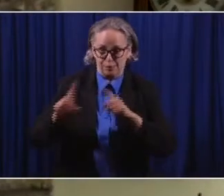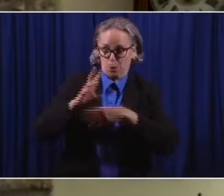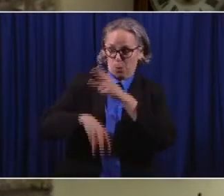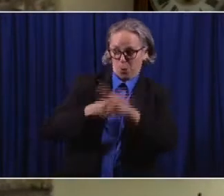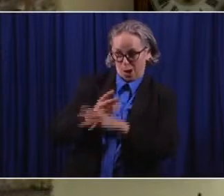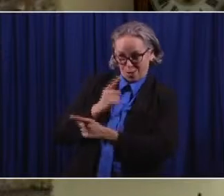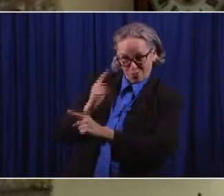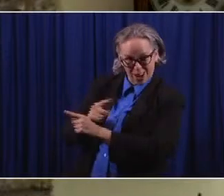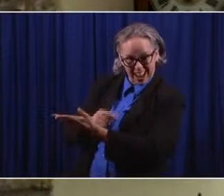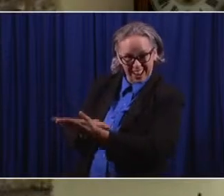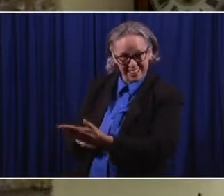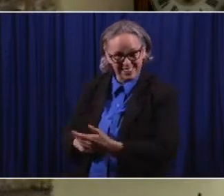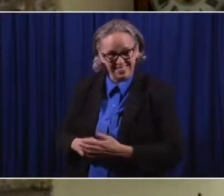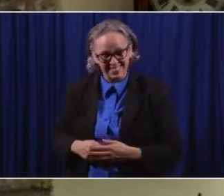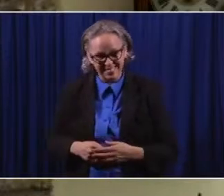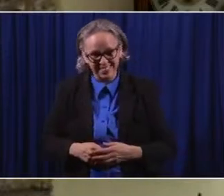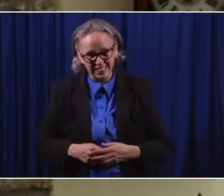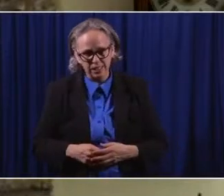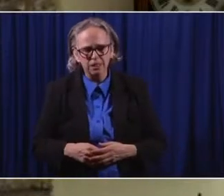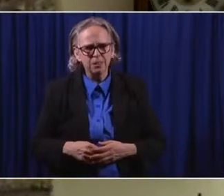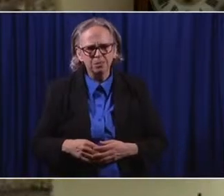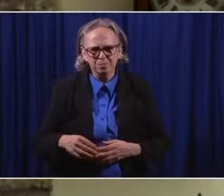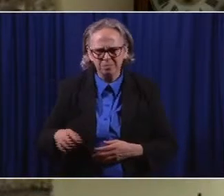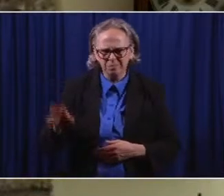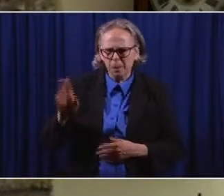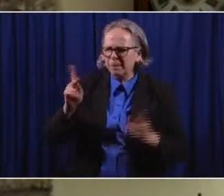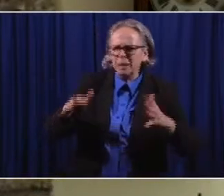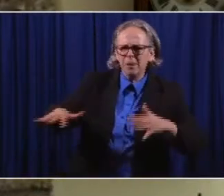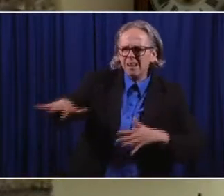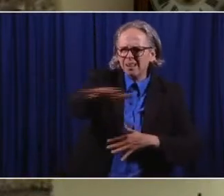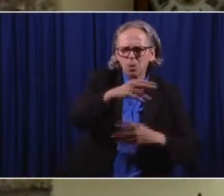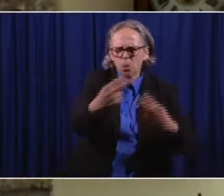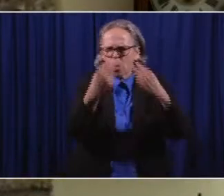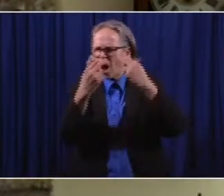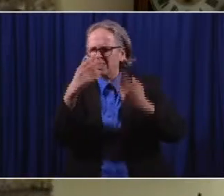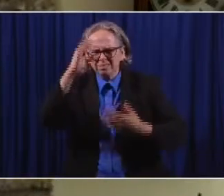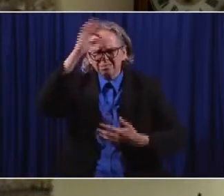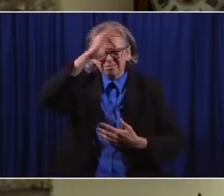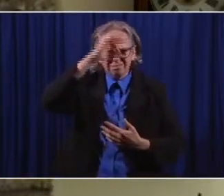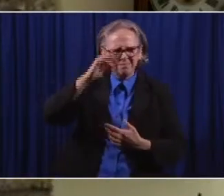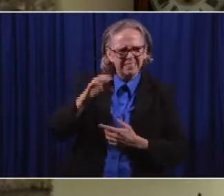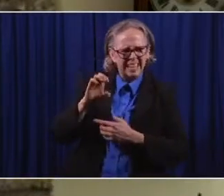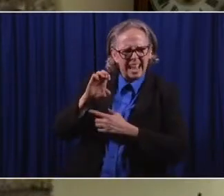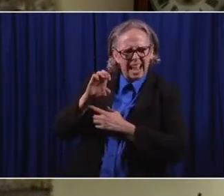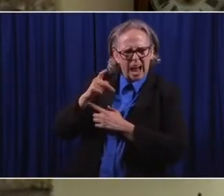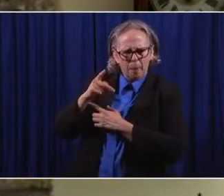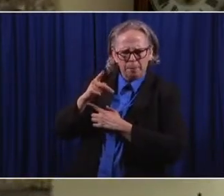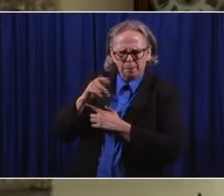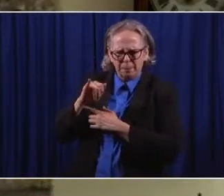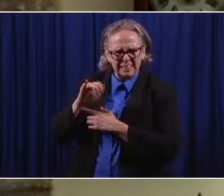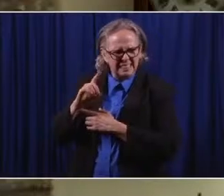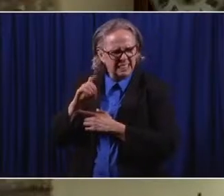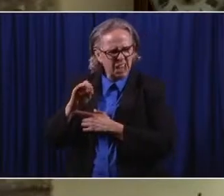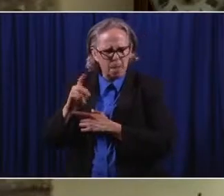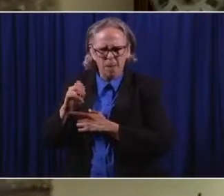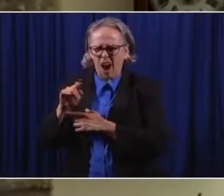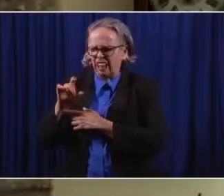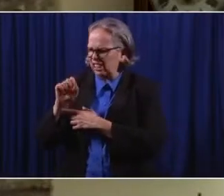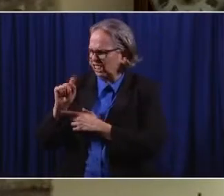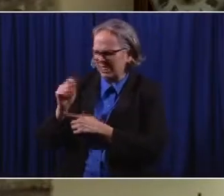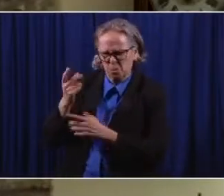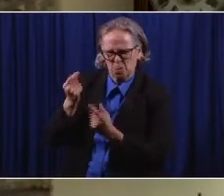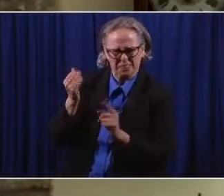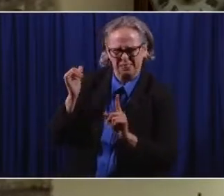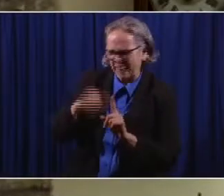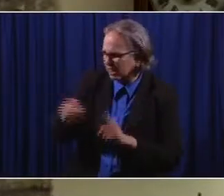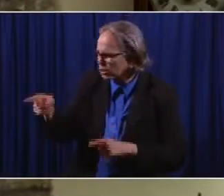you just, for somebody who's watching this today who has no idea what you do, can you kind of take them through the process